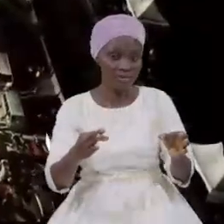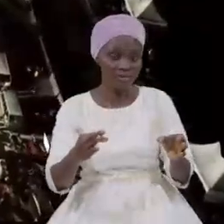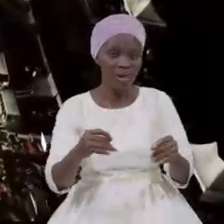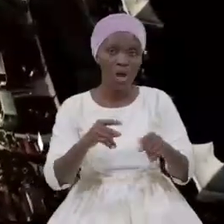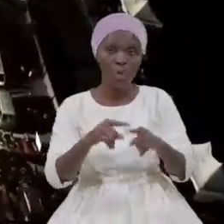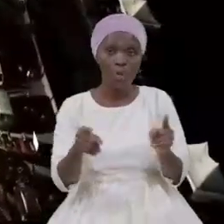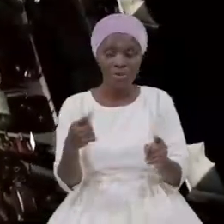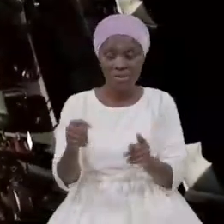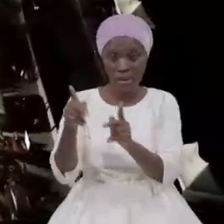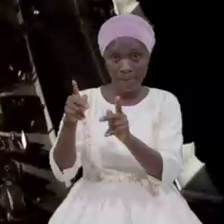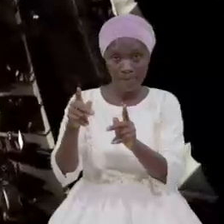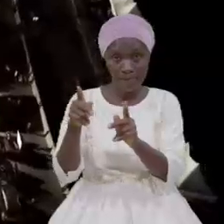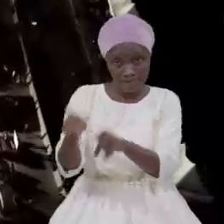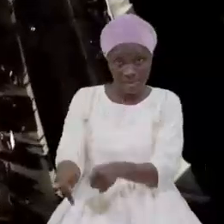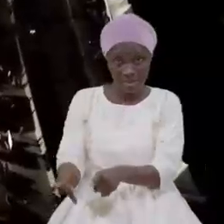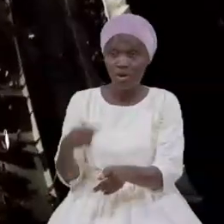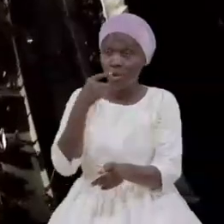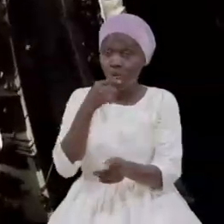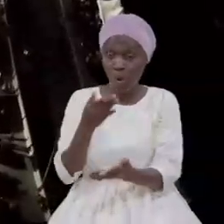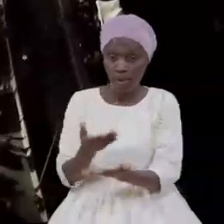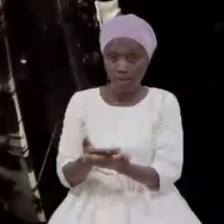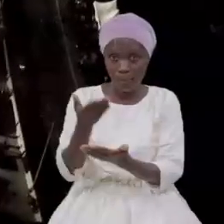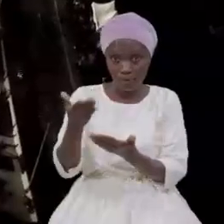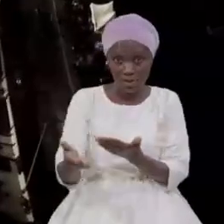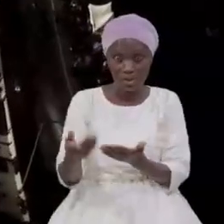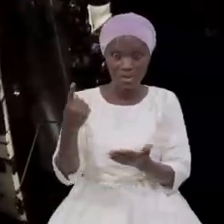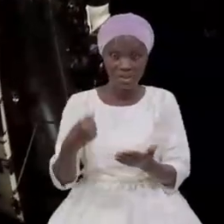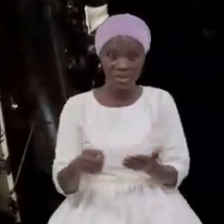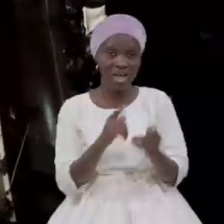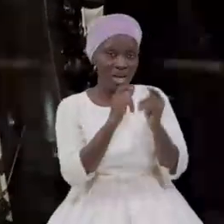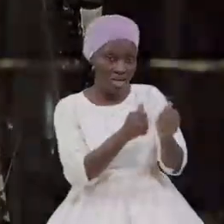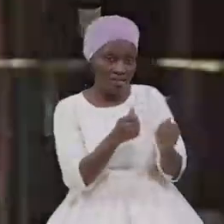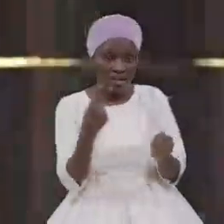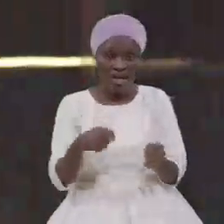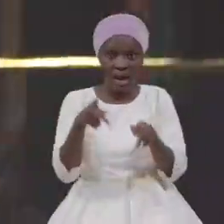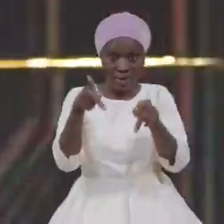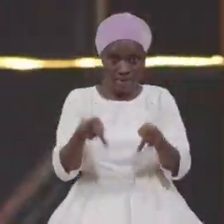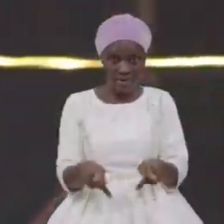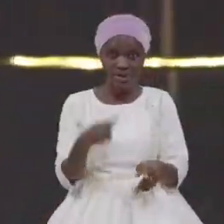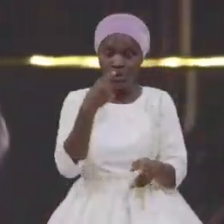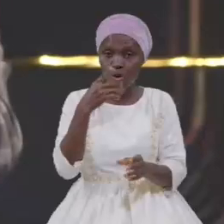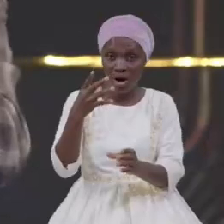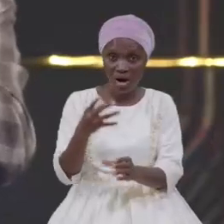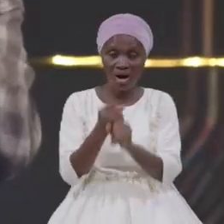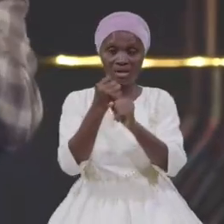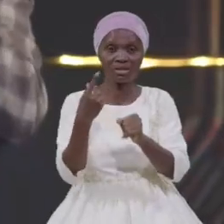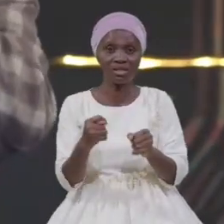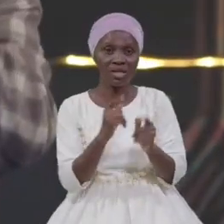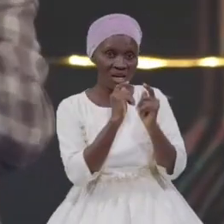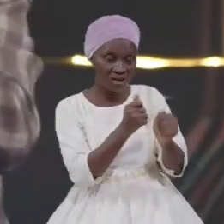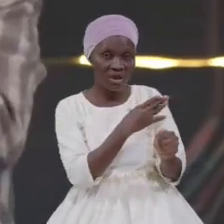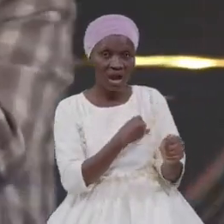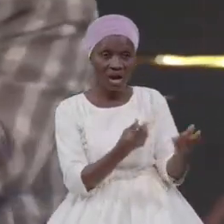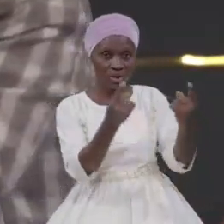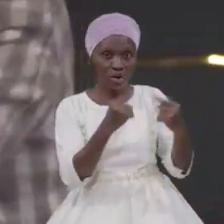person who purchased the gift, the person who got the gift and he came to give that to